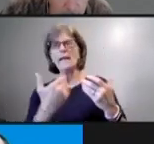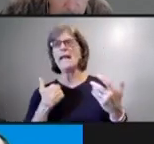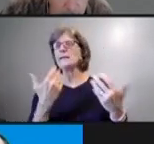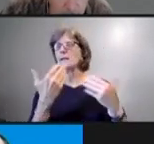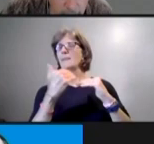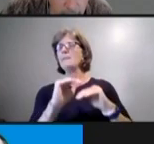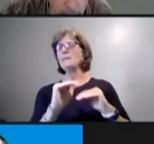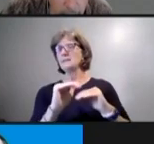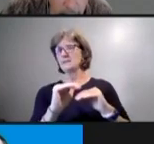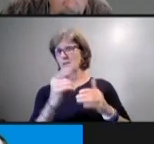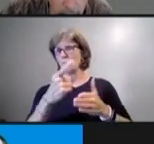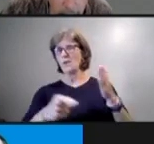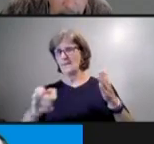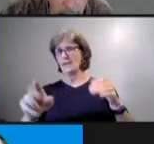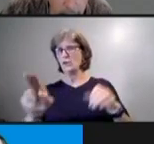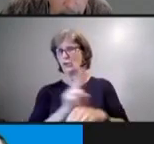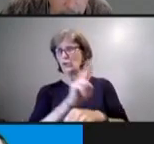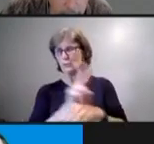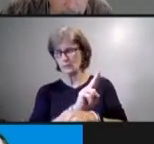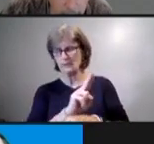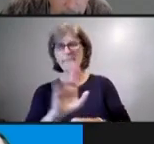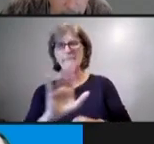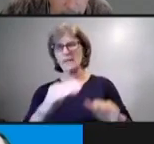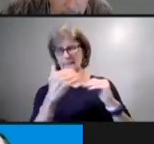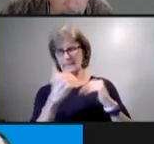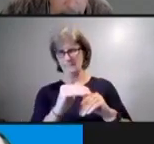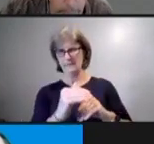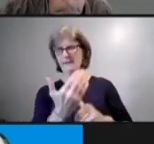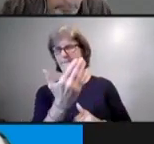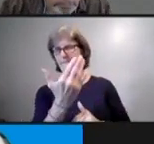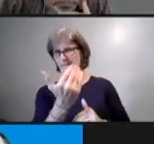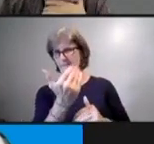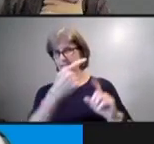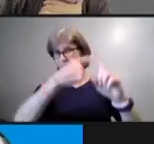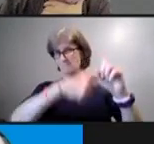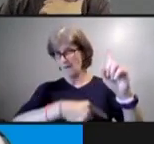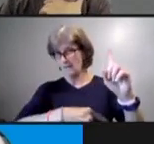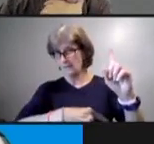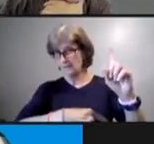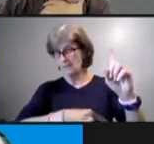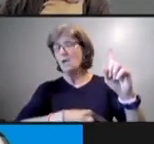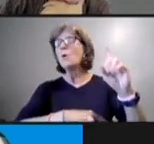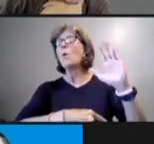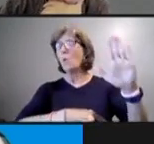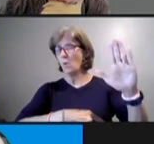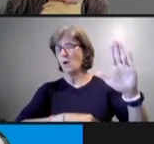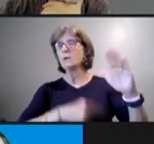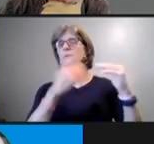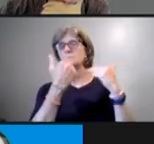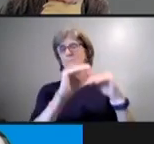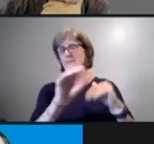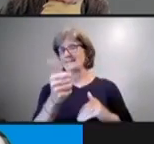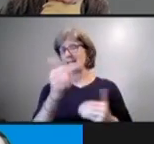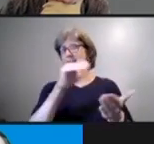of 15 months of assistance, $10,000. And when folks reached those limits,